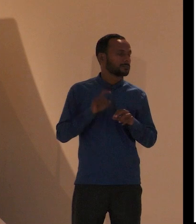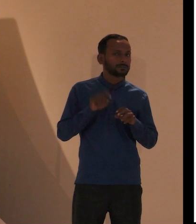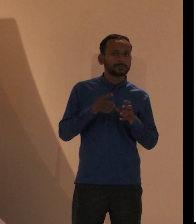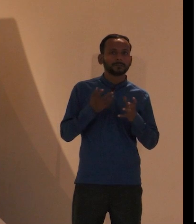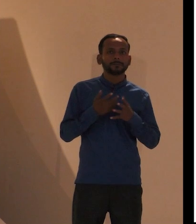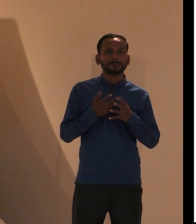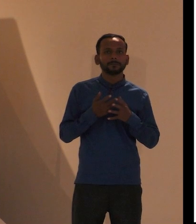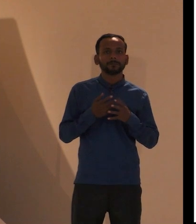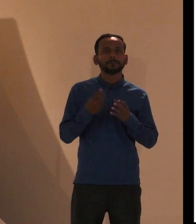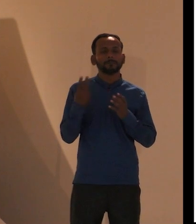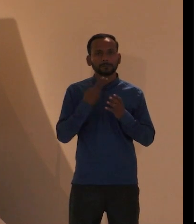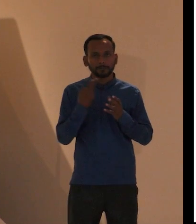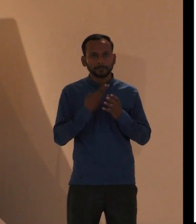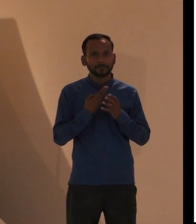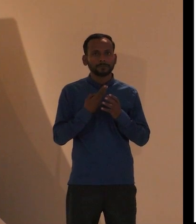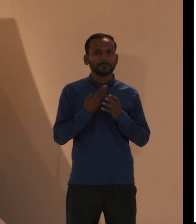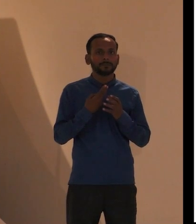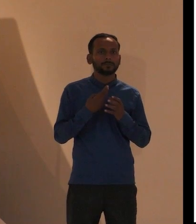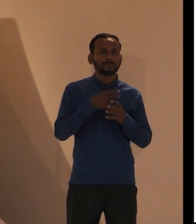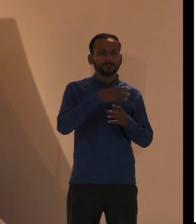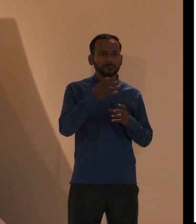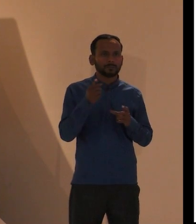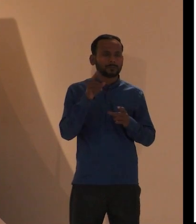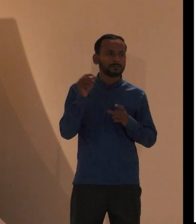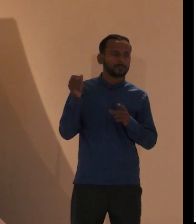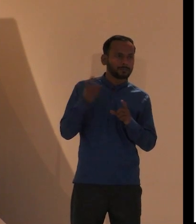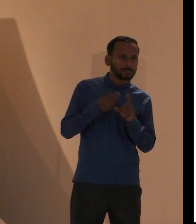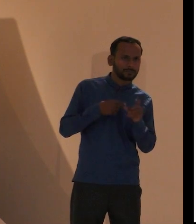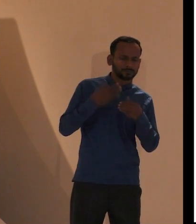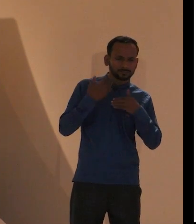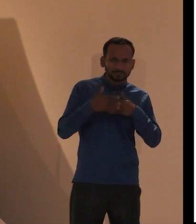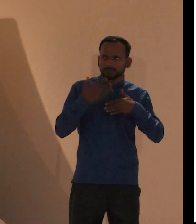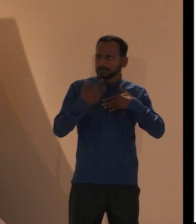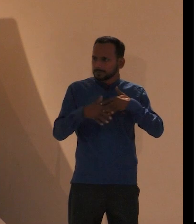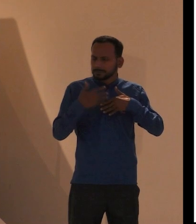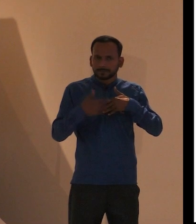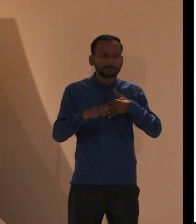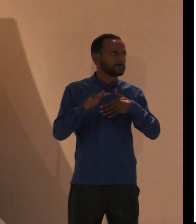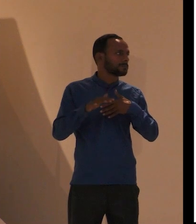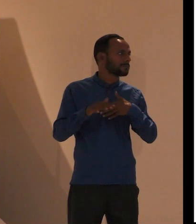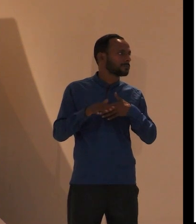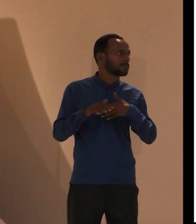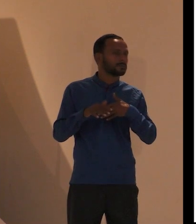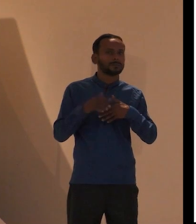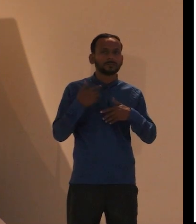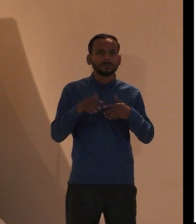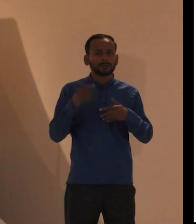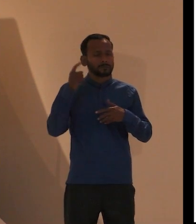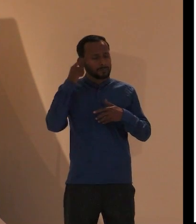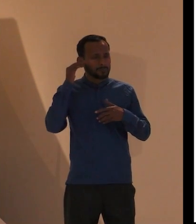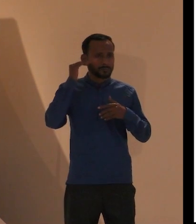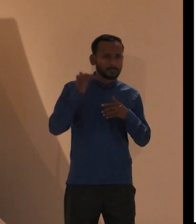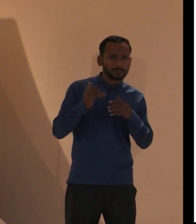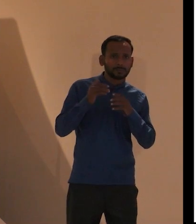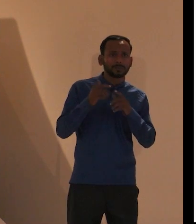Now, for nearly 100 years, we have been suffering from a lack of adequate in-house curatorial